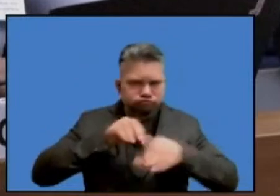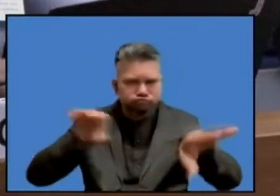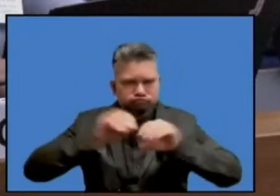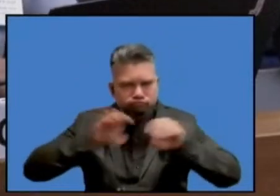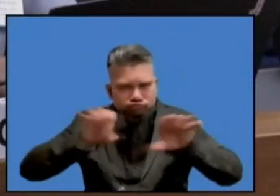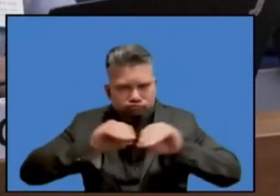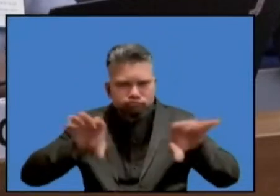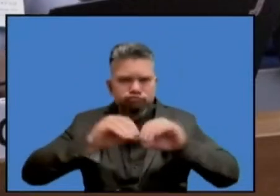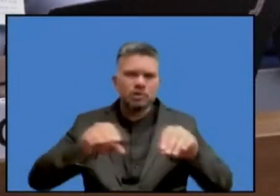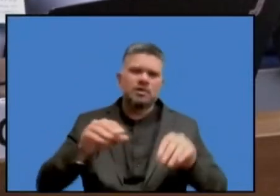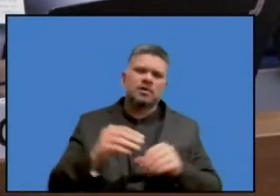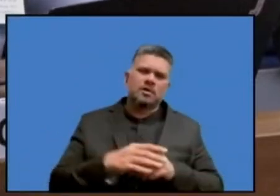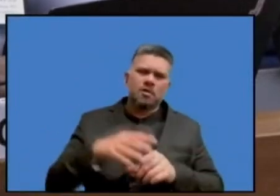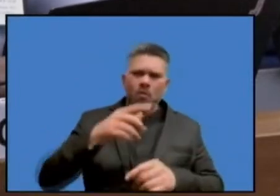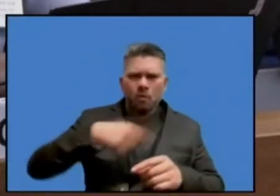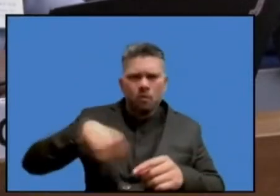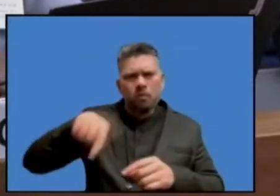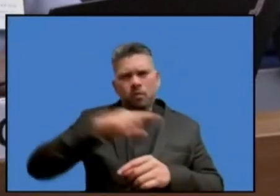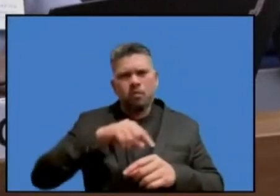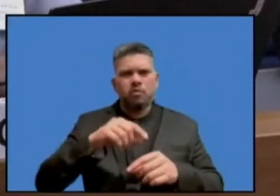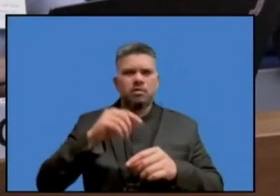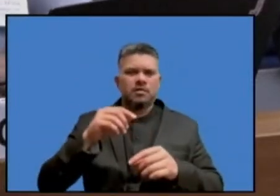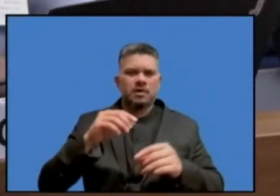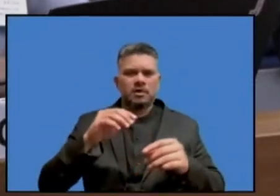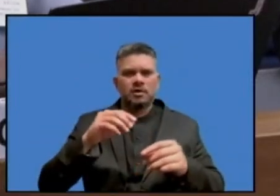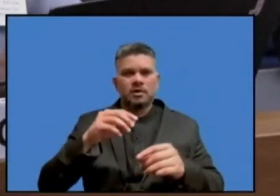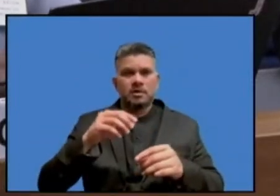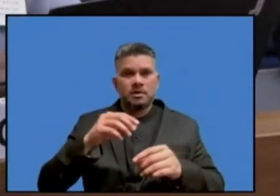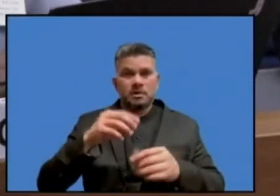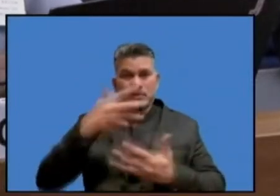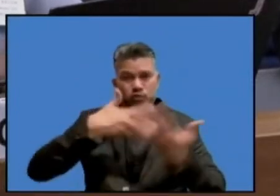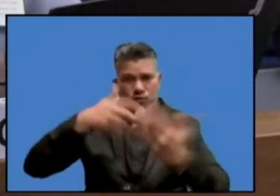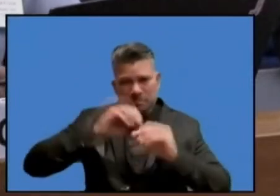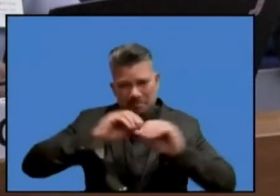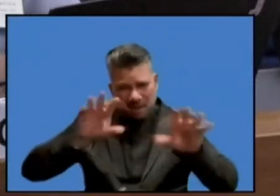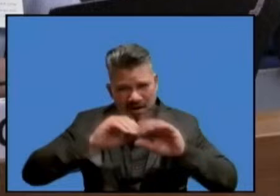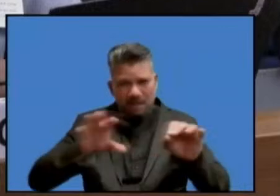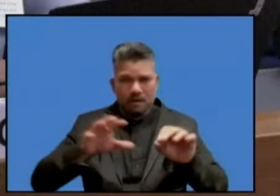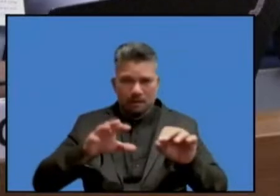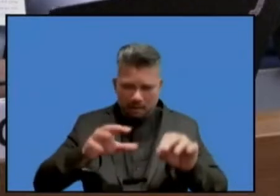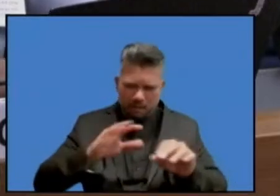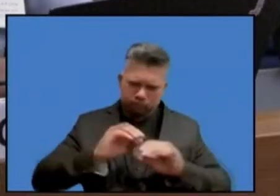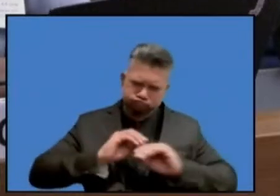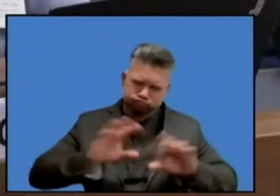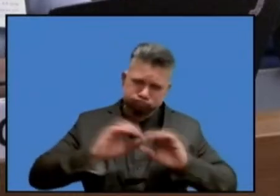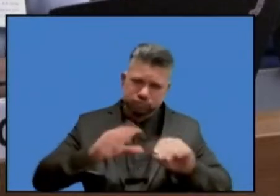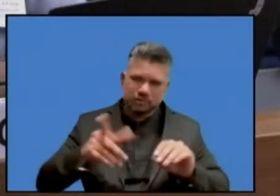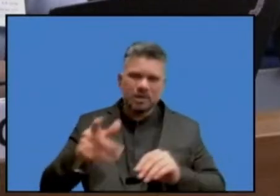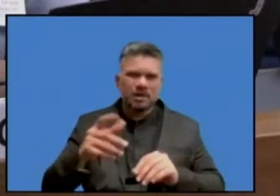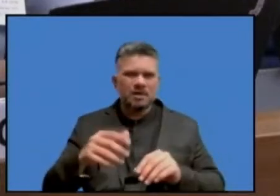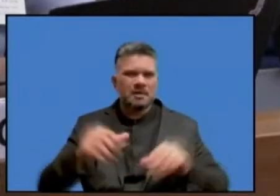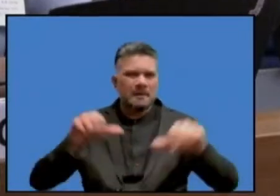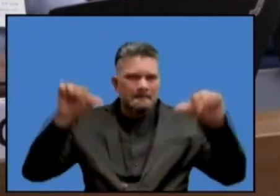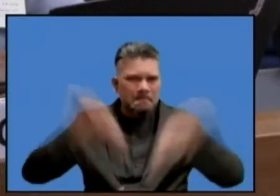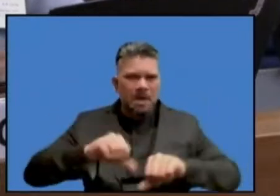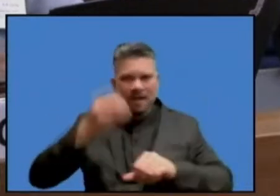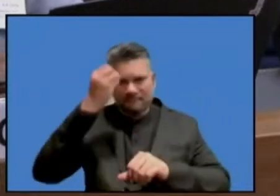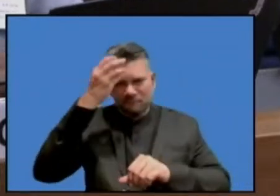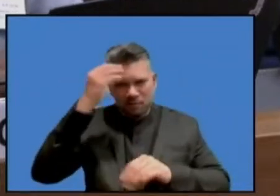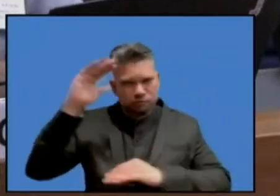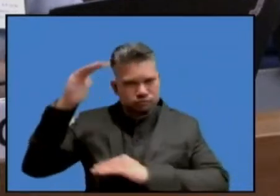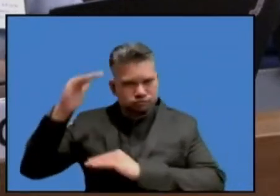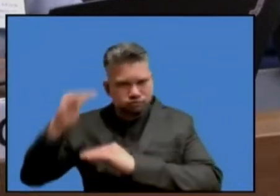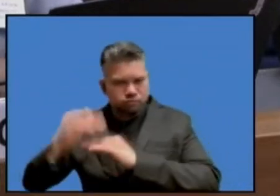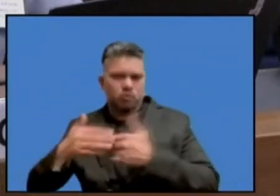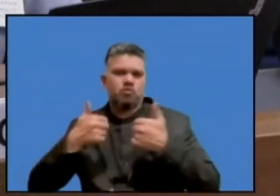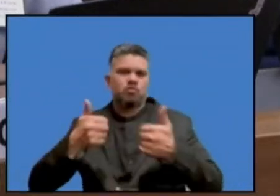migration consultation platforms have helped counter misinformation and highlights migrants' contributions to development.